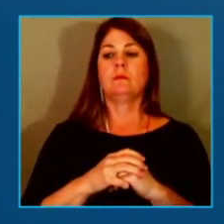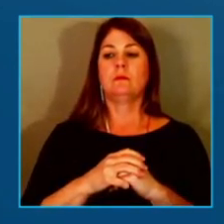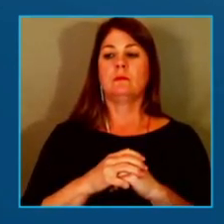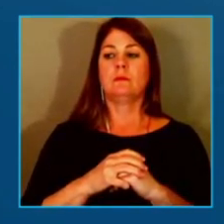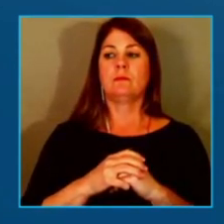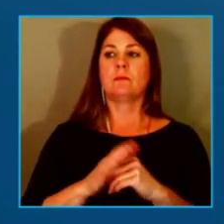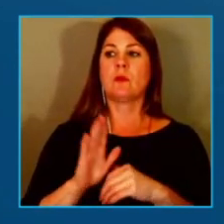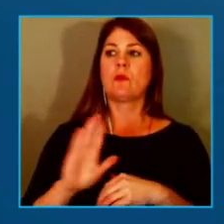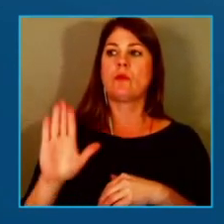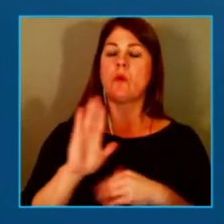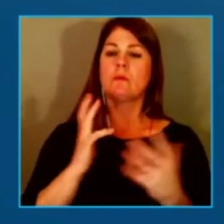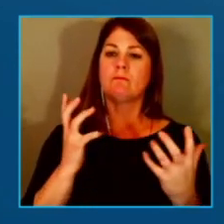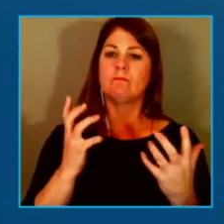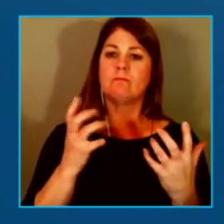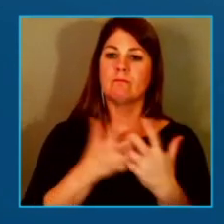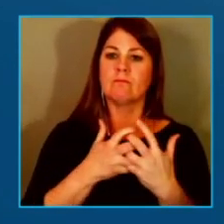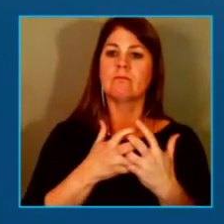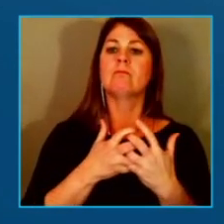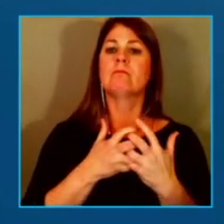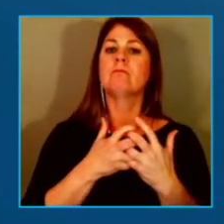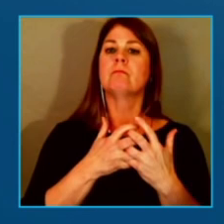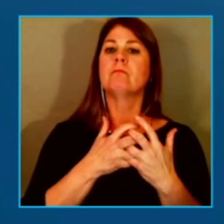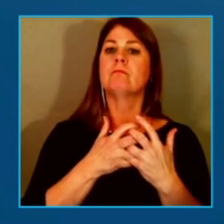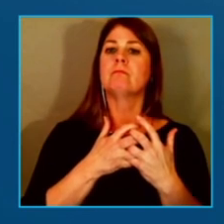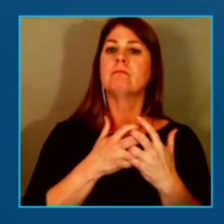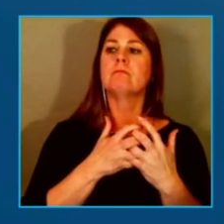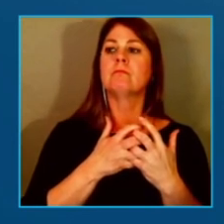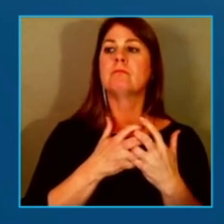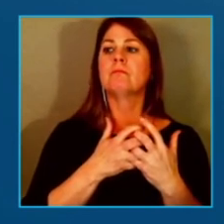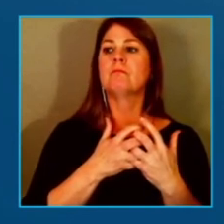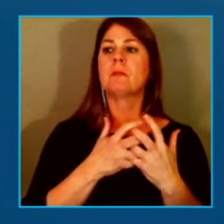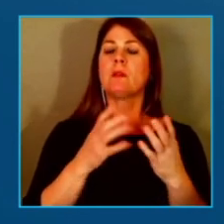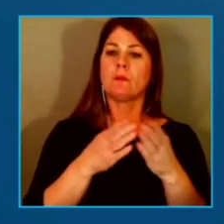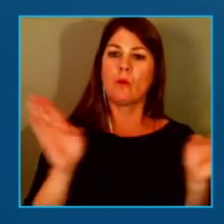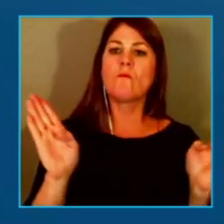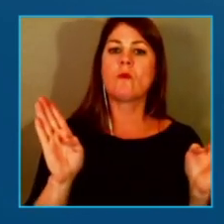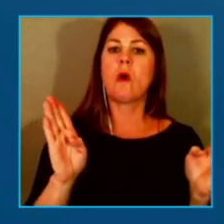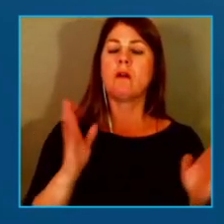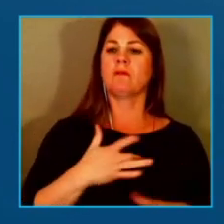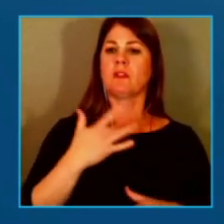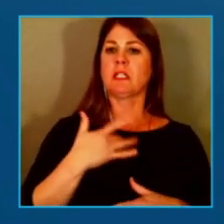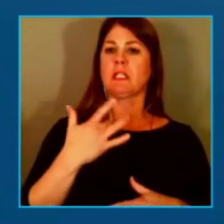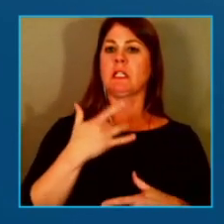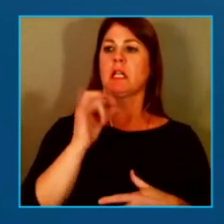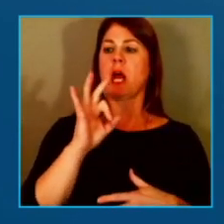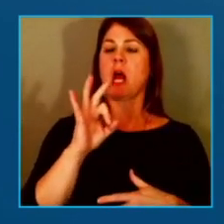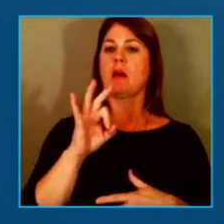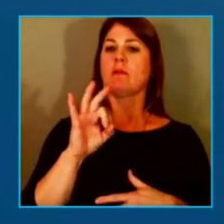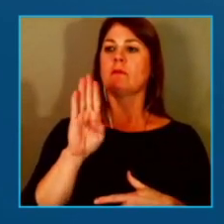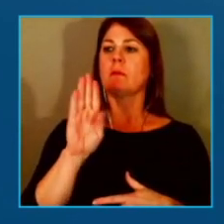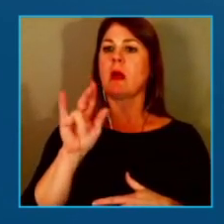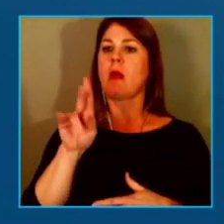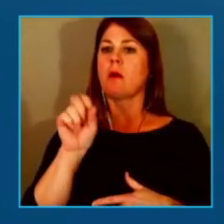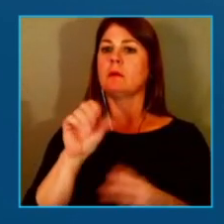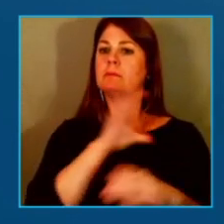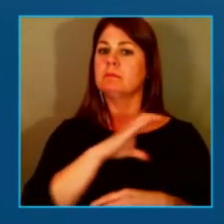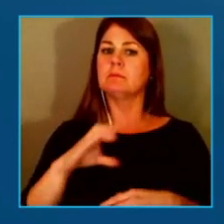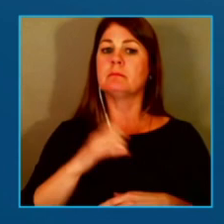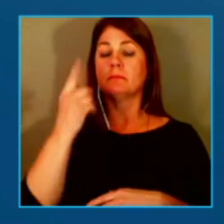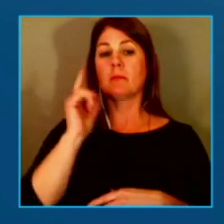the content of the charter and bylaws, as well as the MOU. Our national charter was adopted